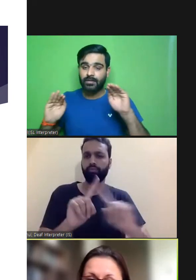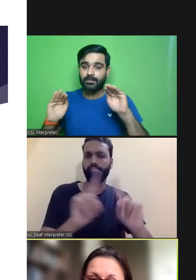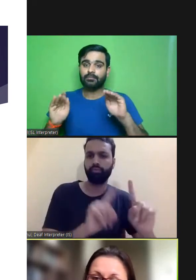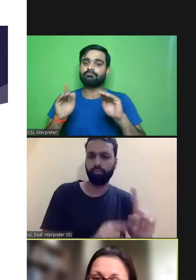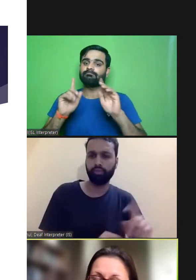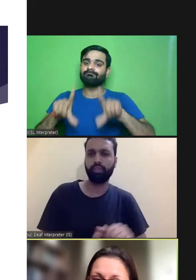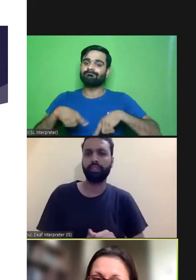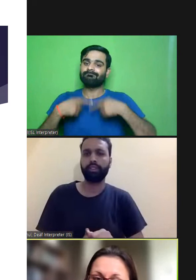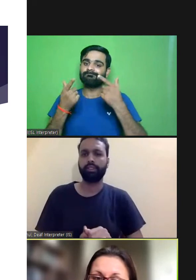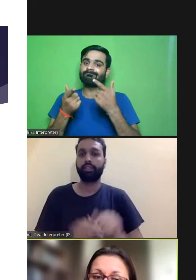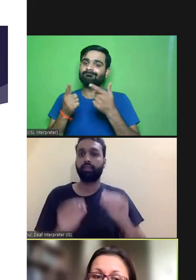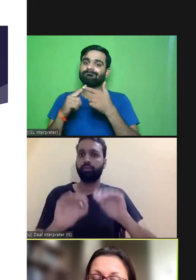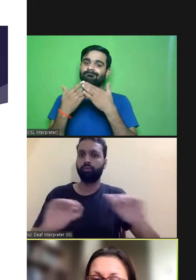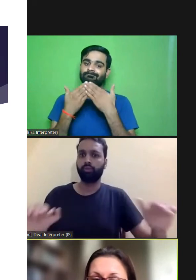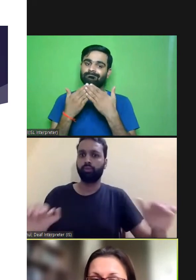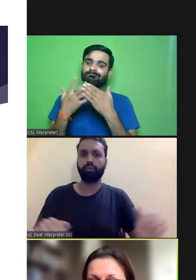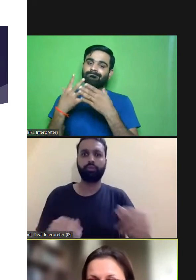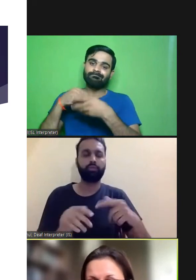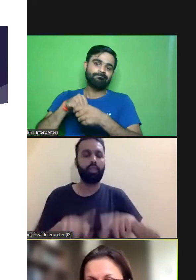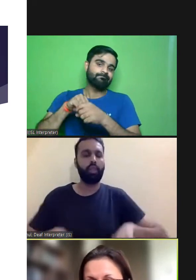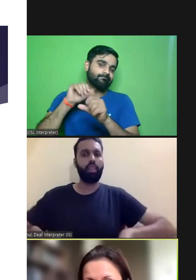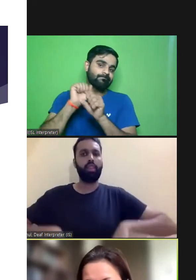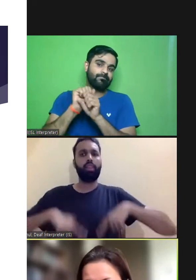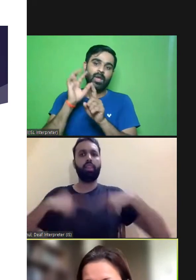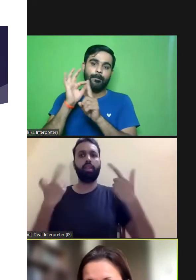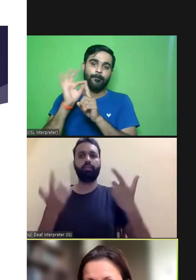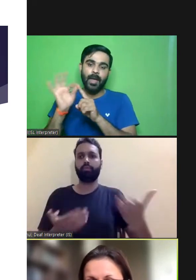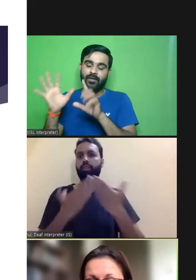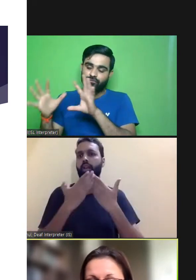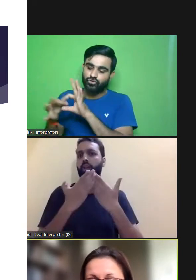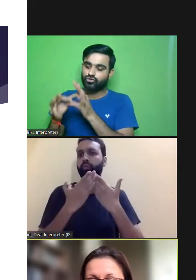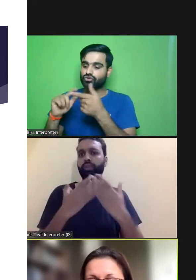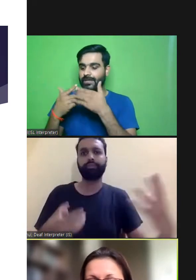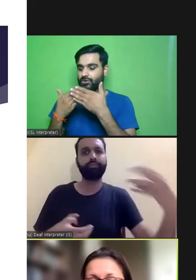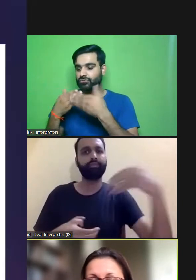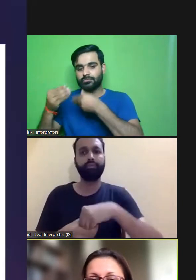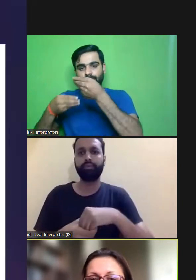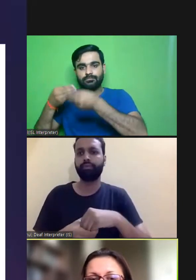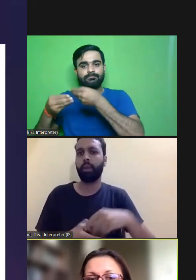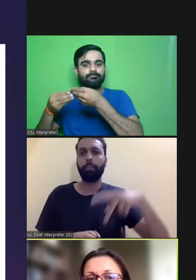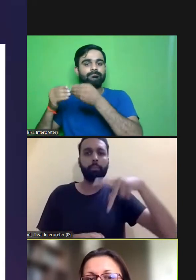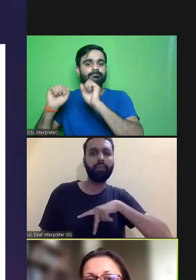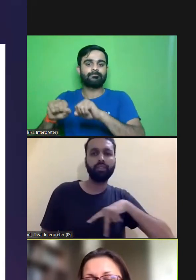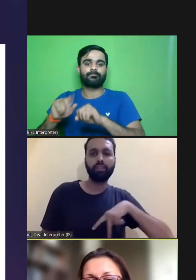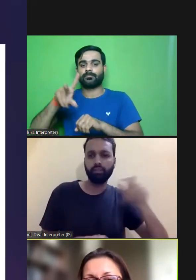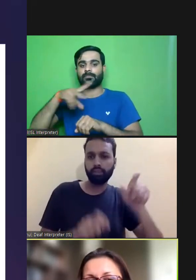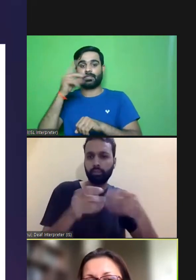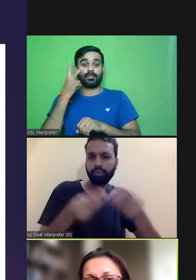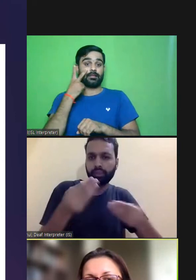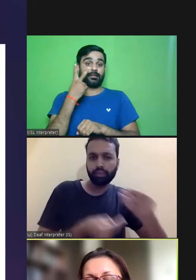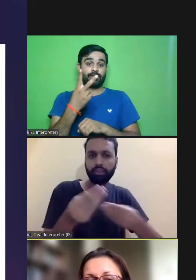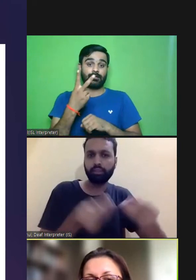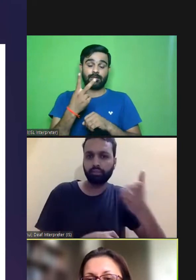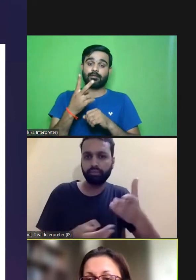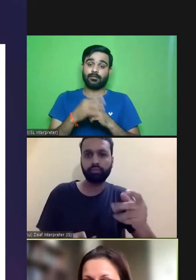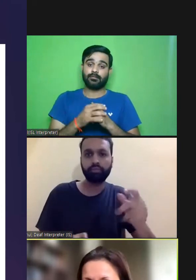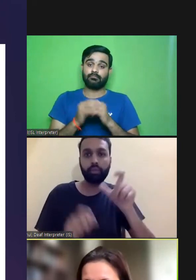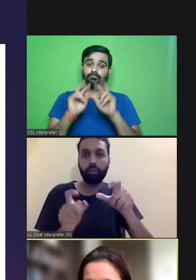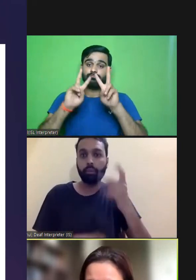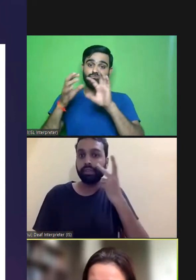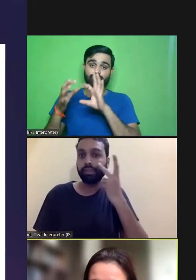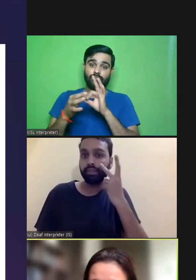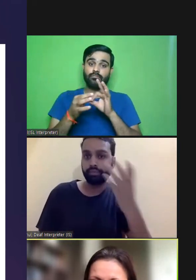be multidimensionally poor and deprived in most of the indicators. Next one. When we see the evidence related with the